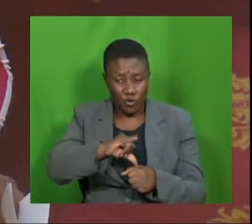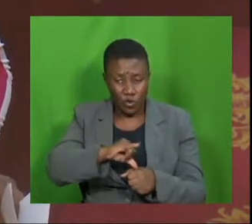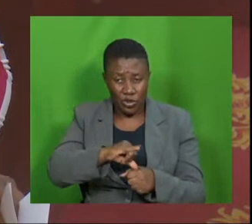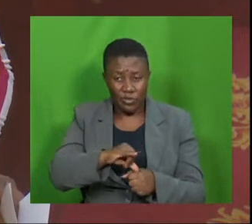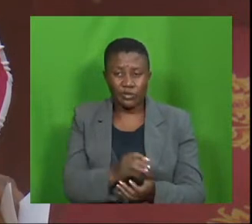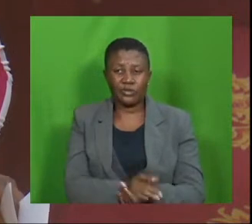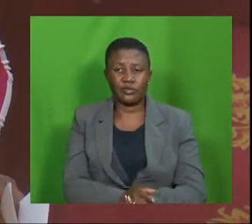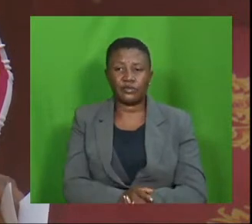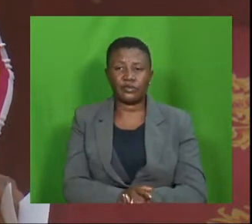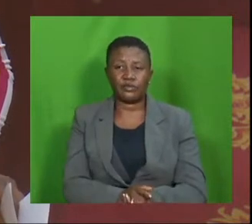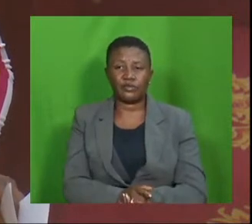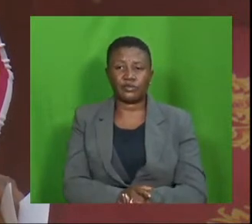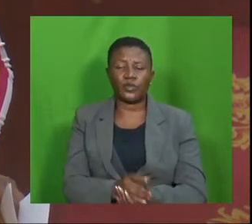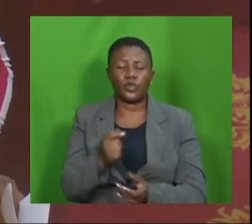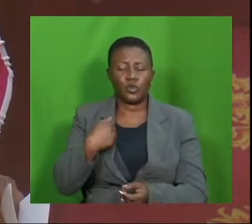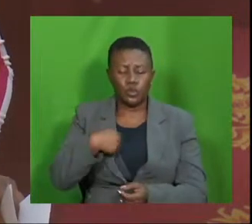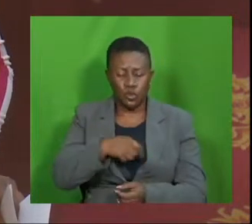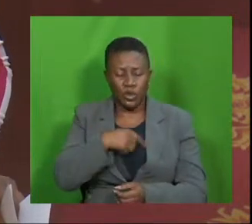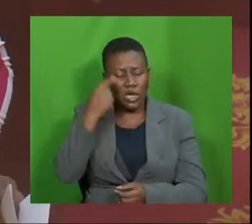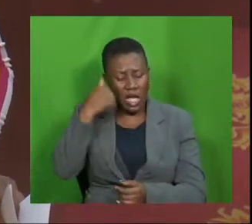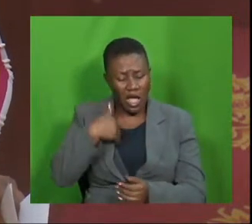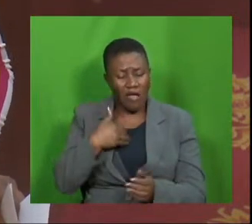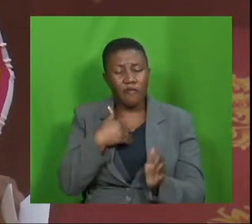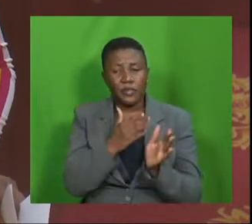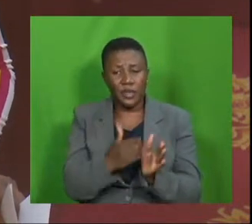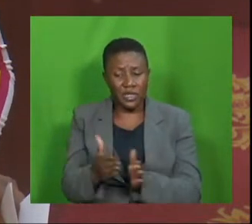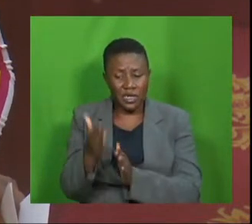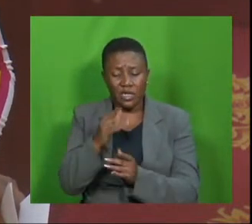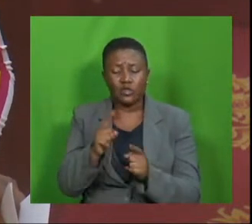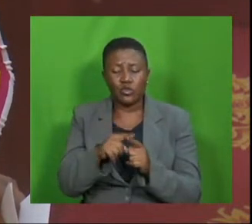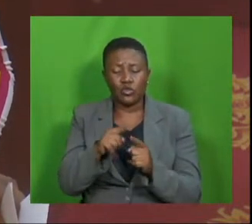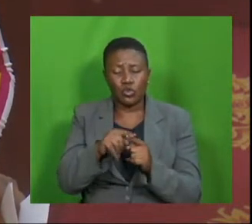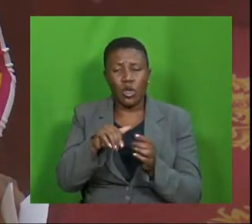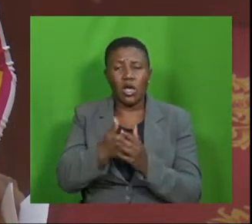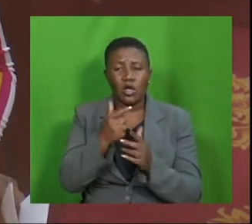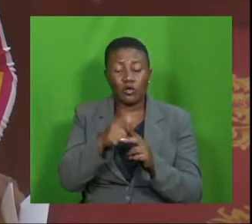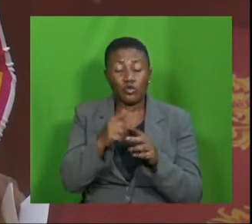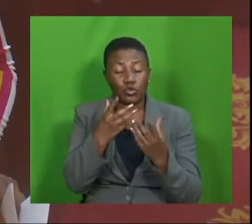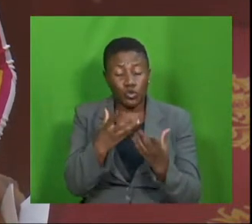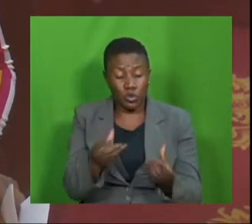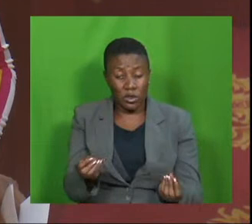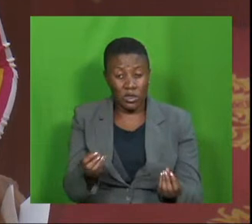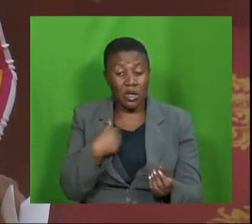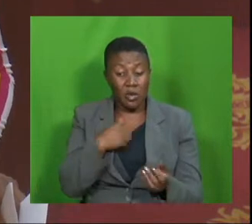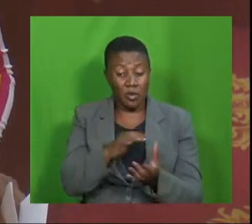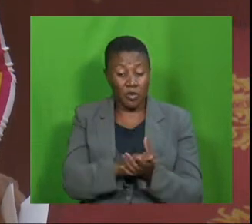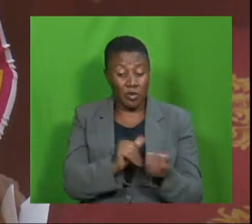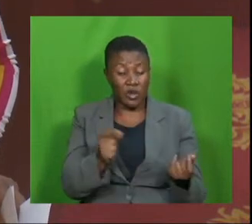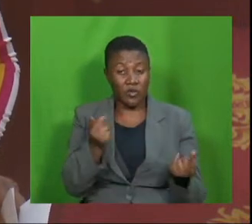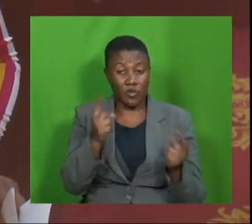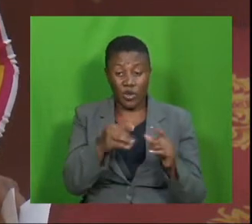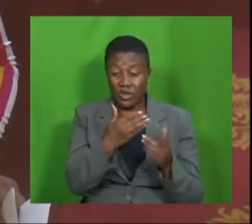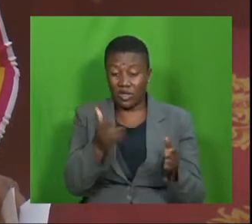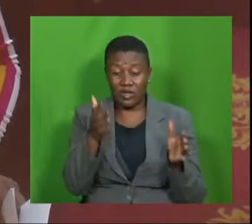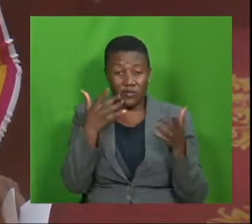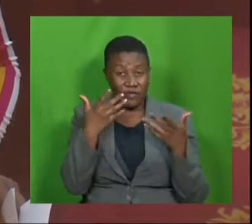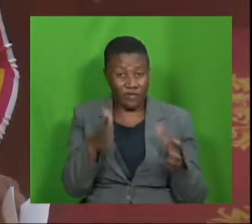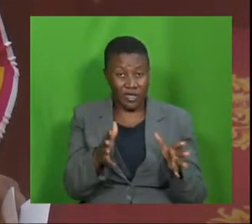the drawing of pre-mixed fuel. And we believe when this is being put in place, it will in